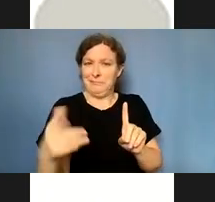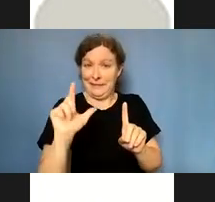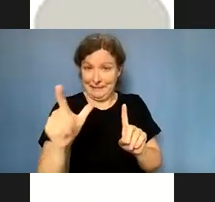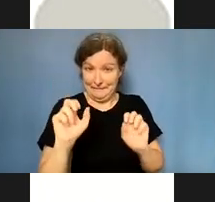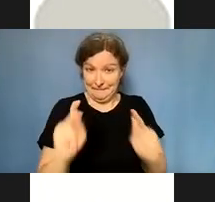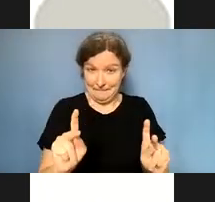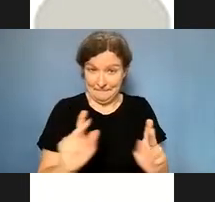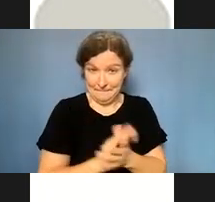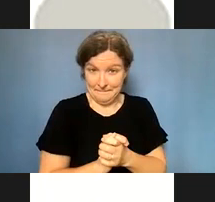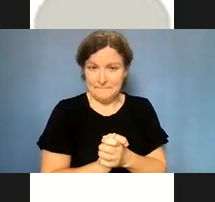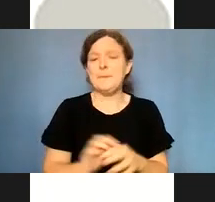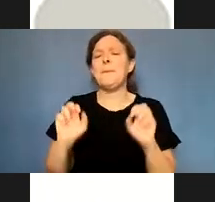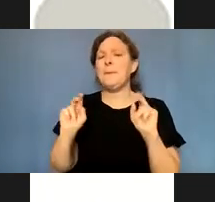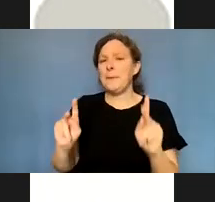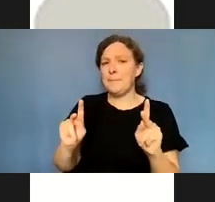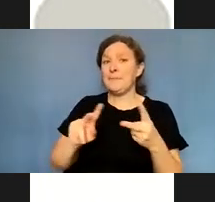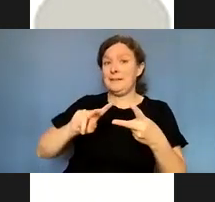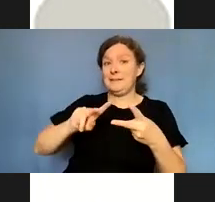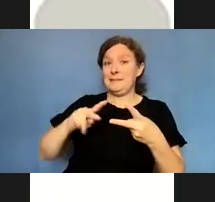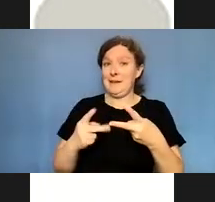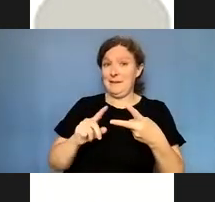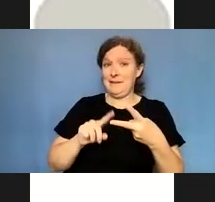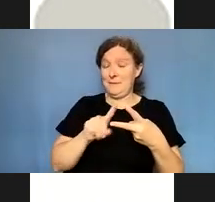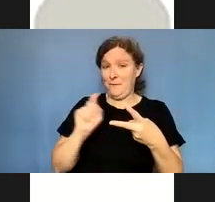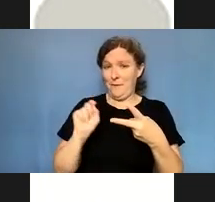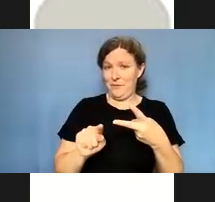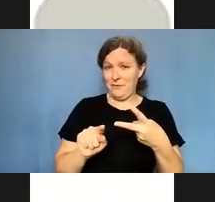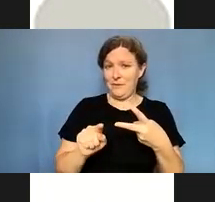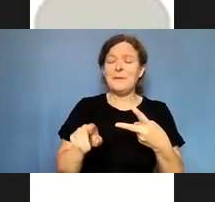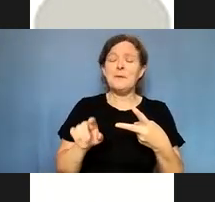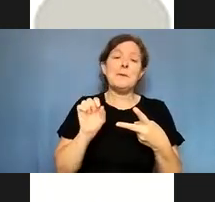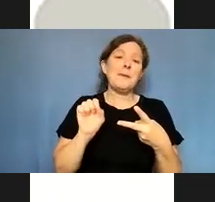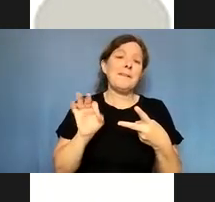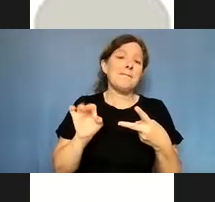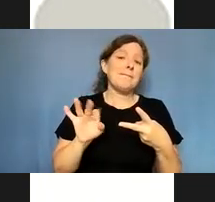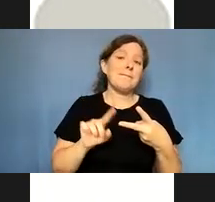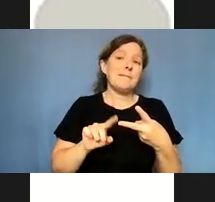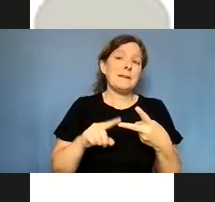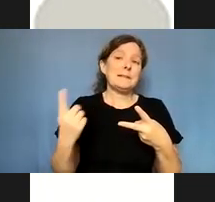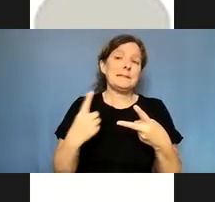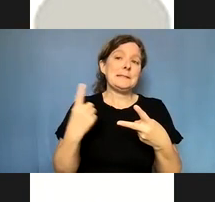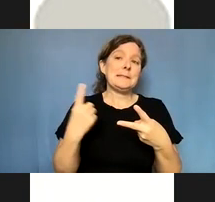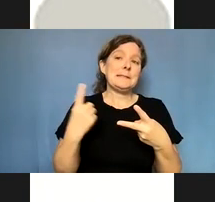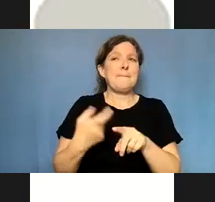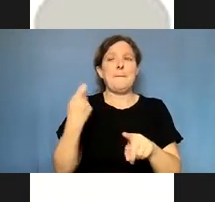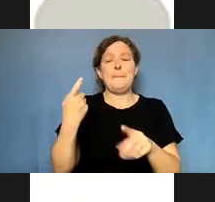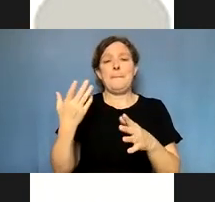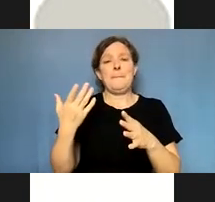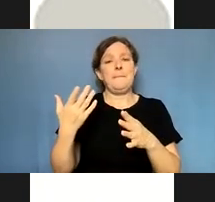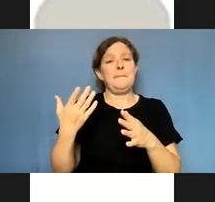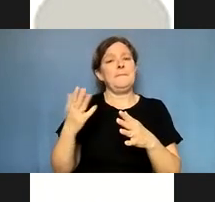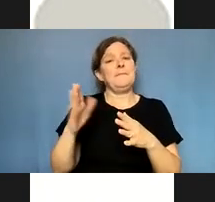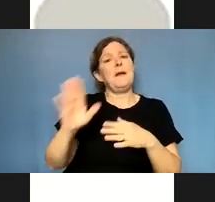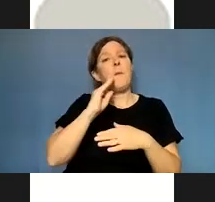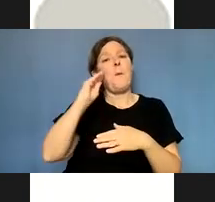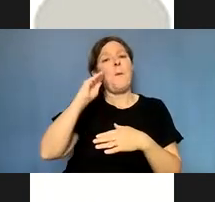there. Okay, and the second one, it's like if somebody came from their back home